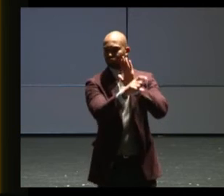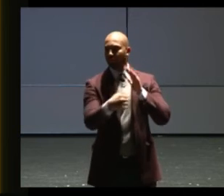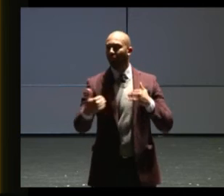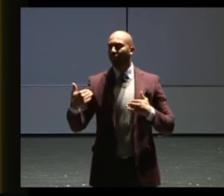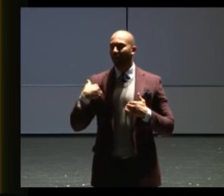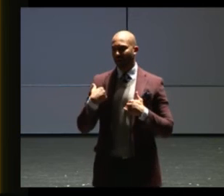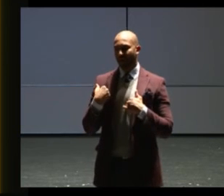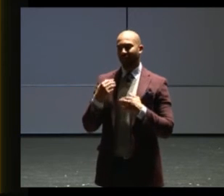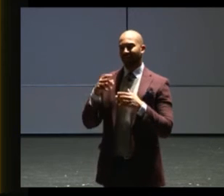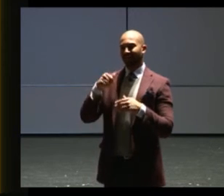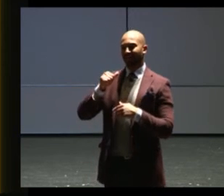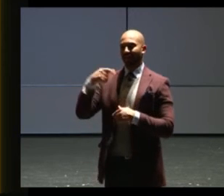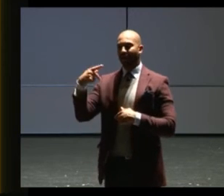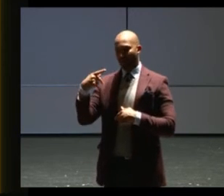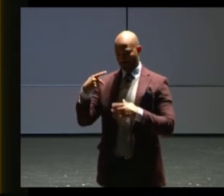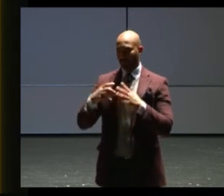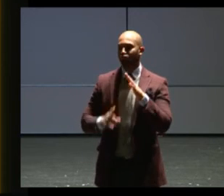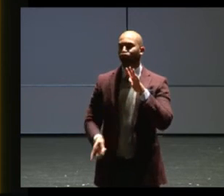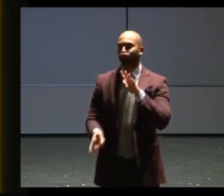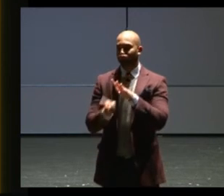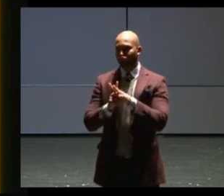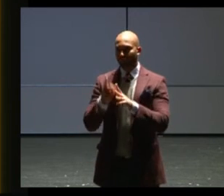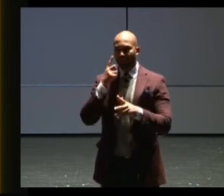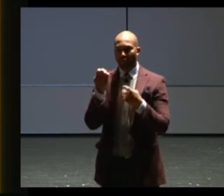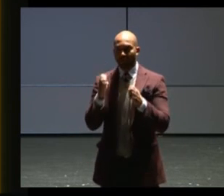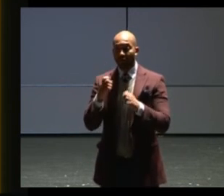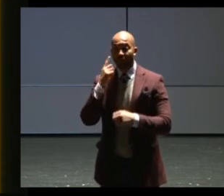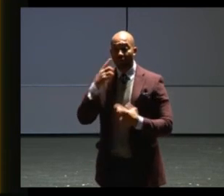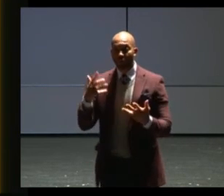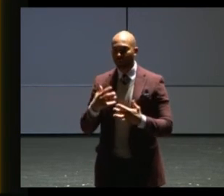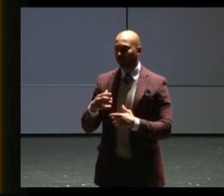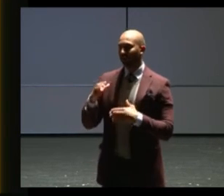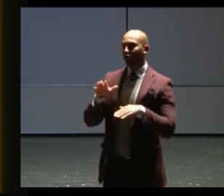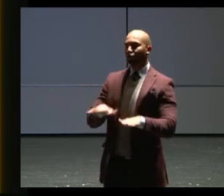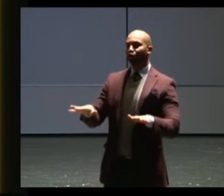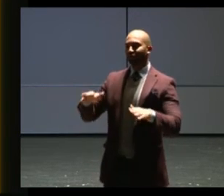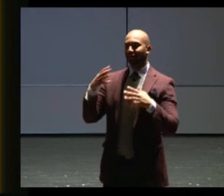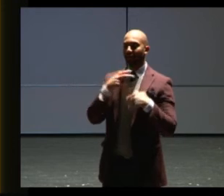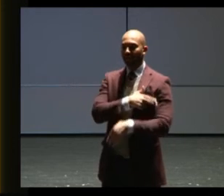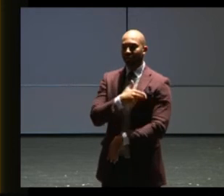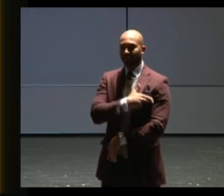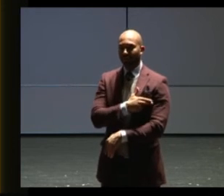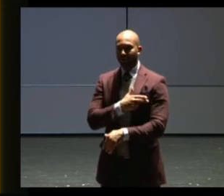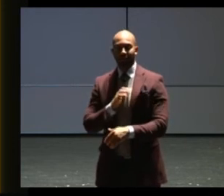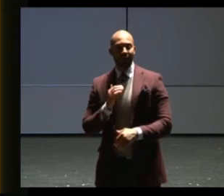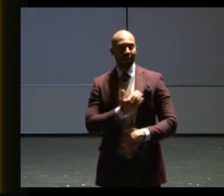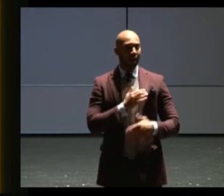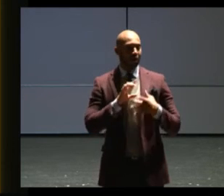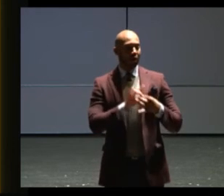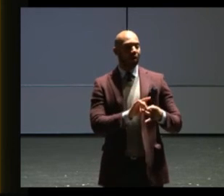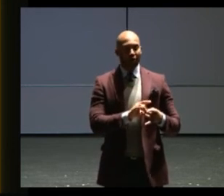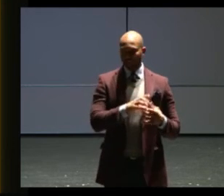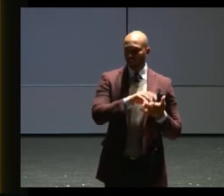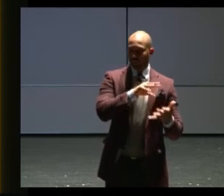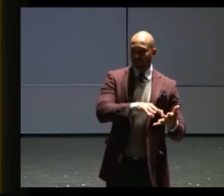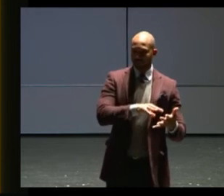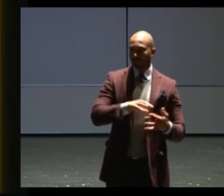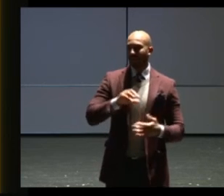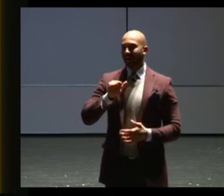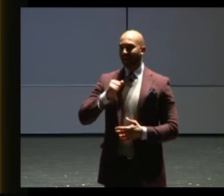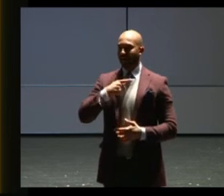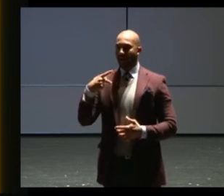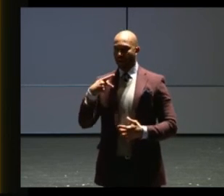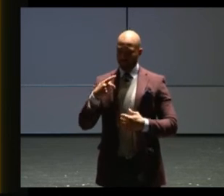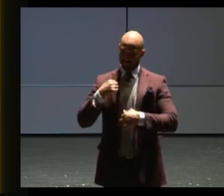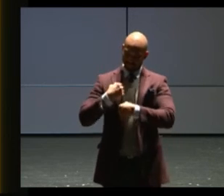with physicians at Children's Hospital with our students in our app brewery. We're looking at ways that they can